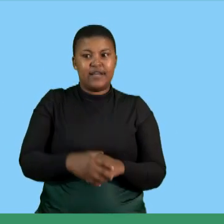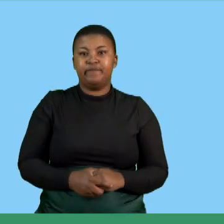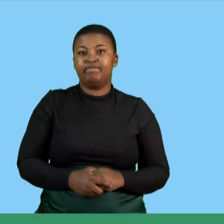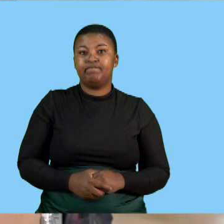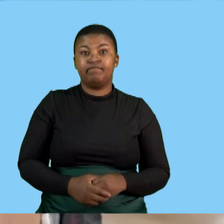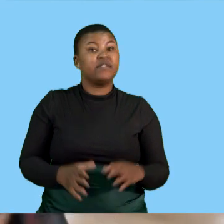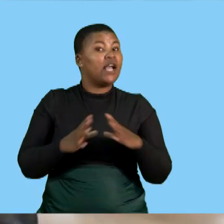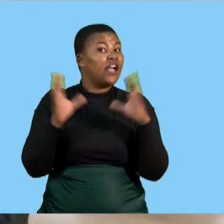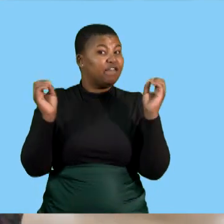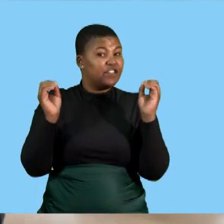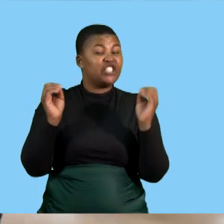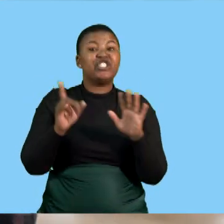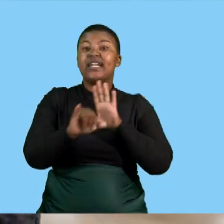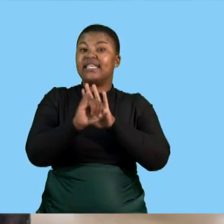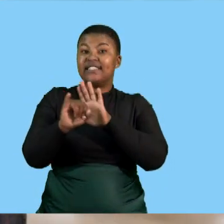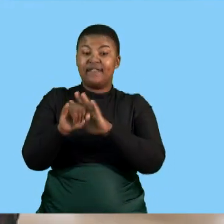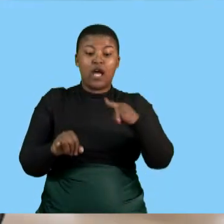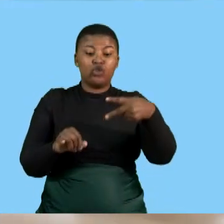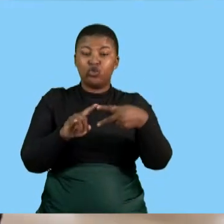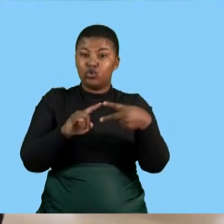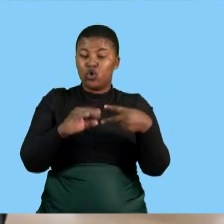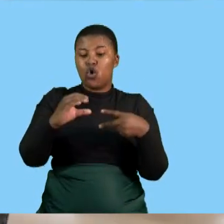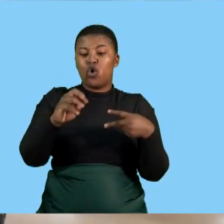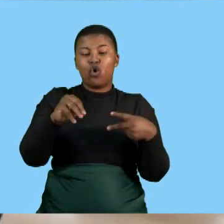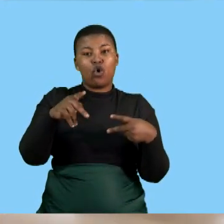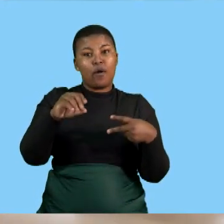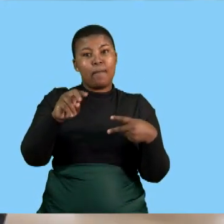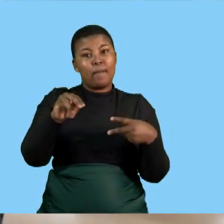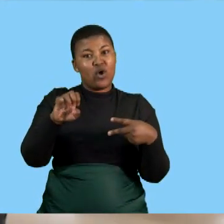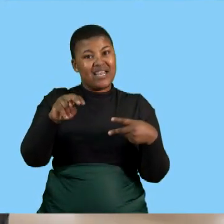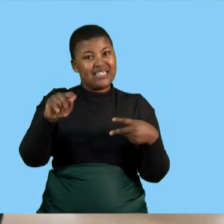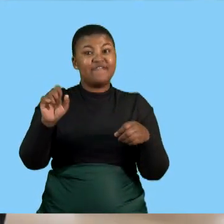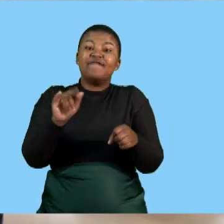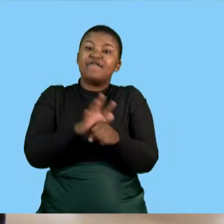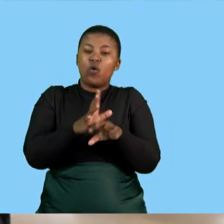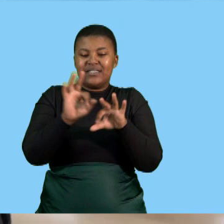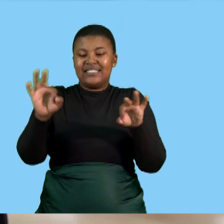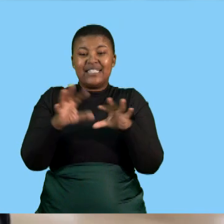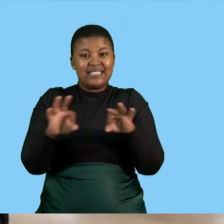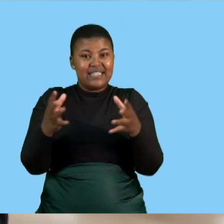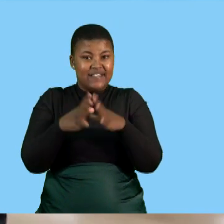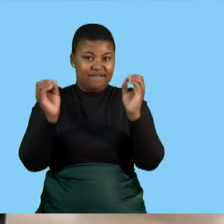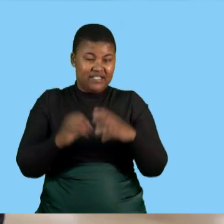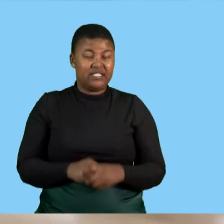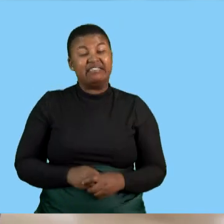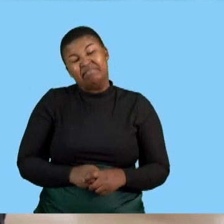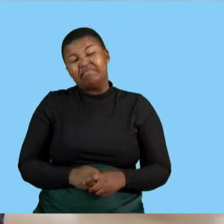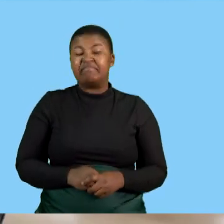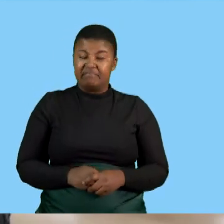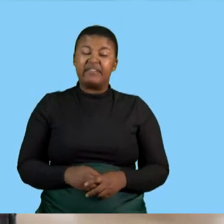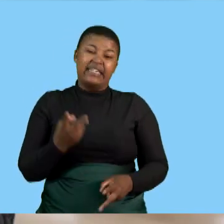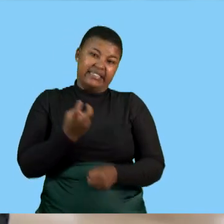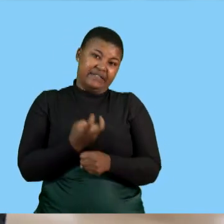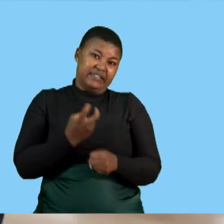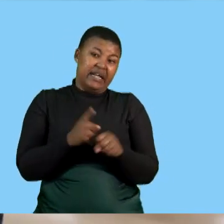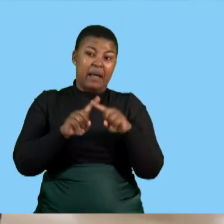So there we have it. We have identified the two components and we have discussed it in full sentences. So this is kind of a